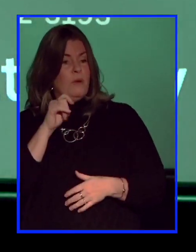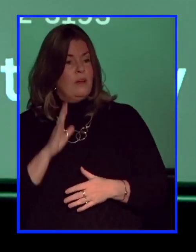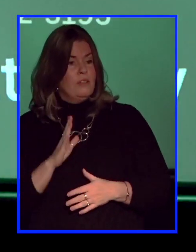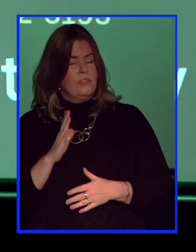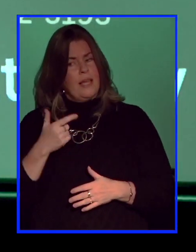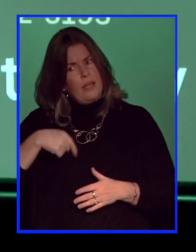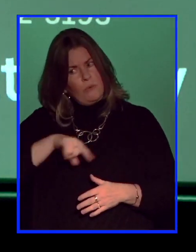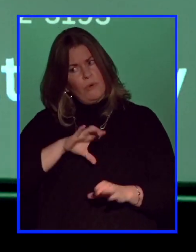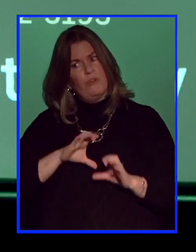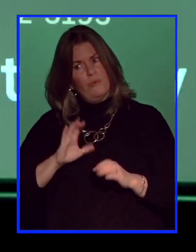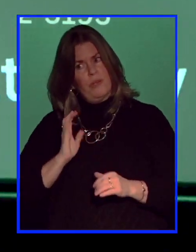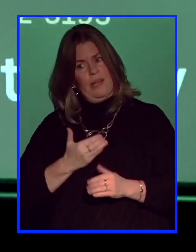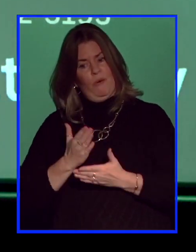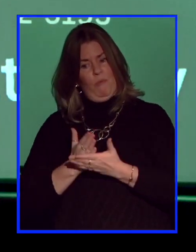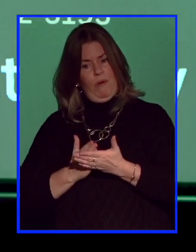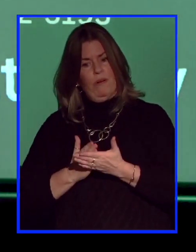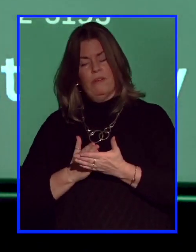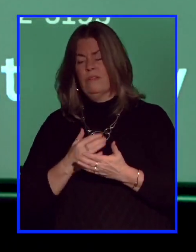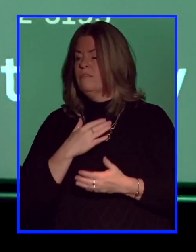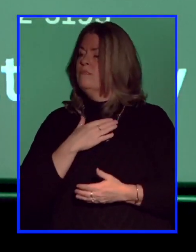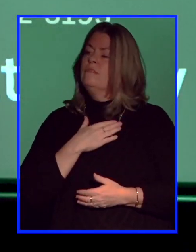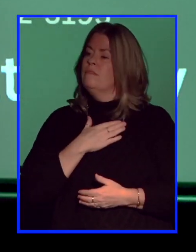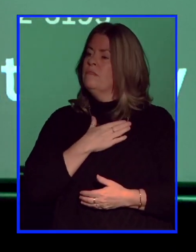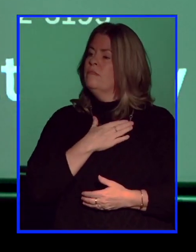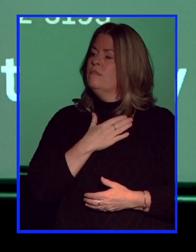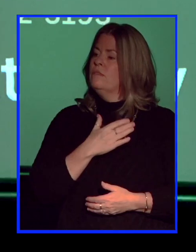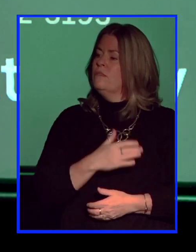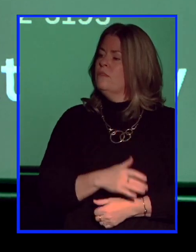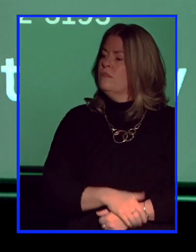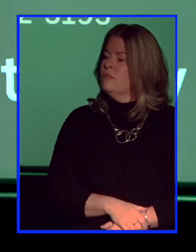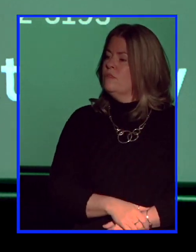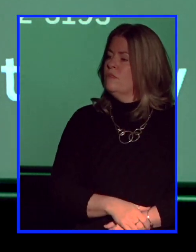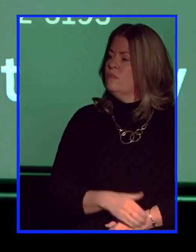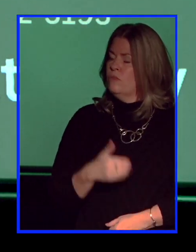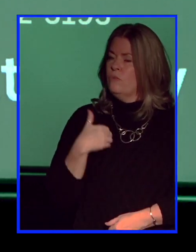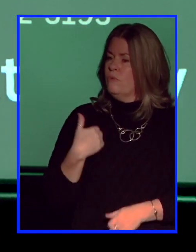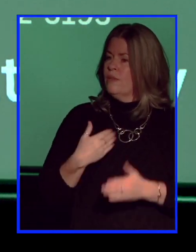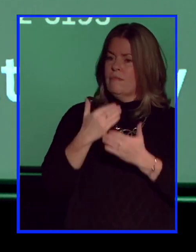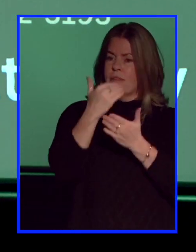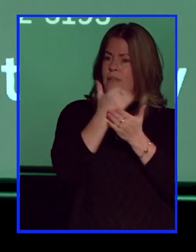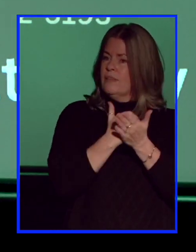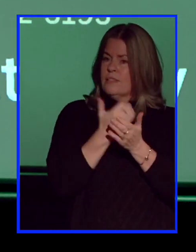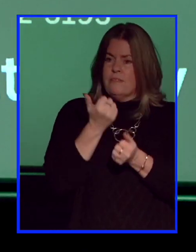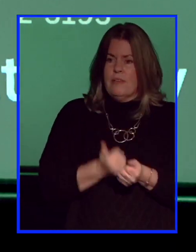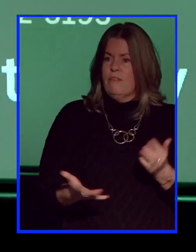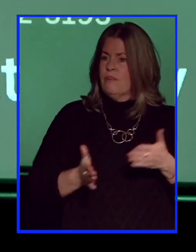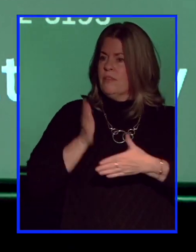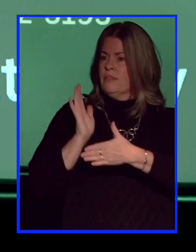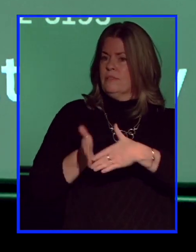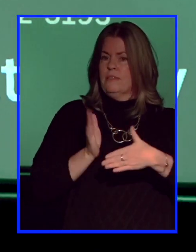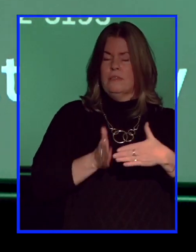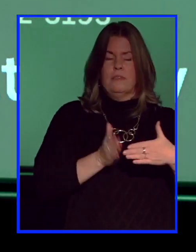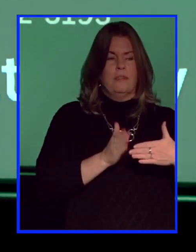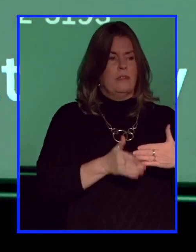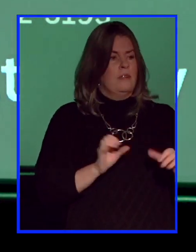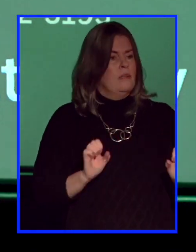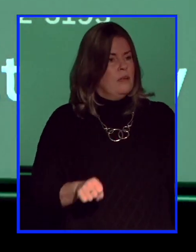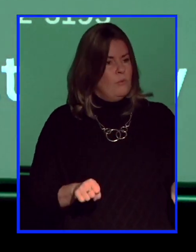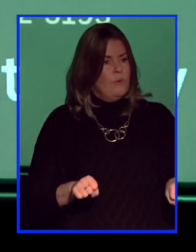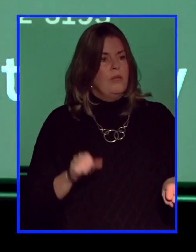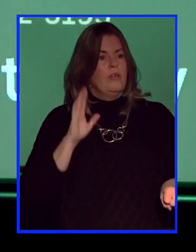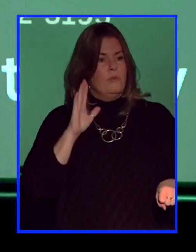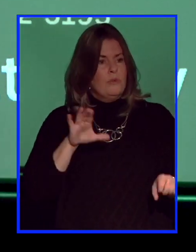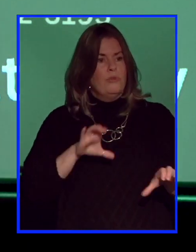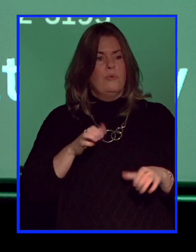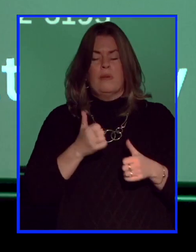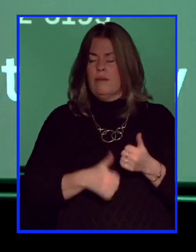we're doing our share. And we have all the list of the things he's done, and we're going to do everything we can to continue